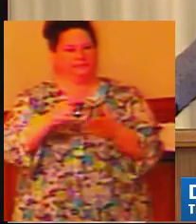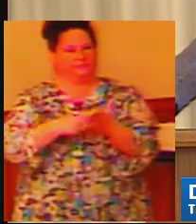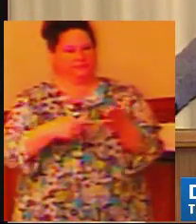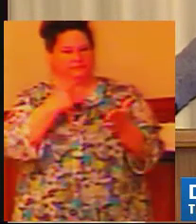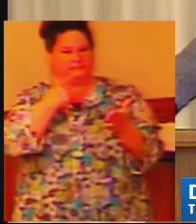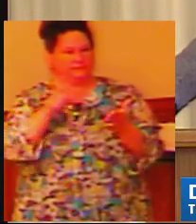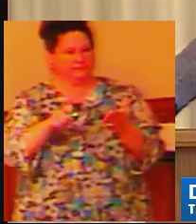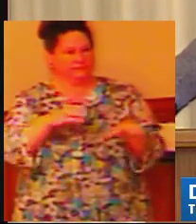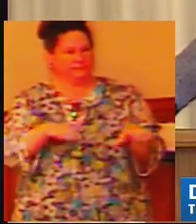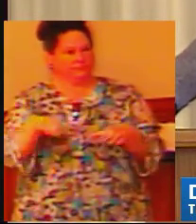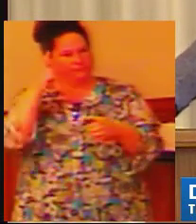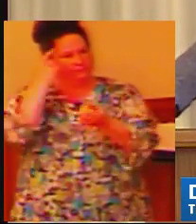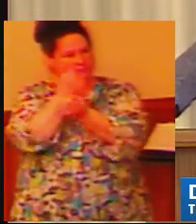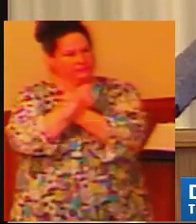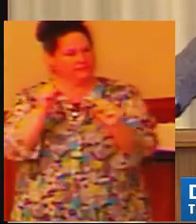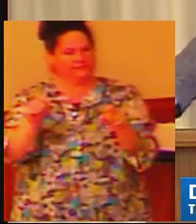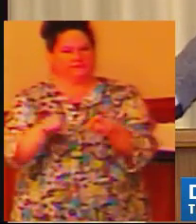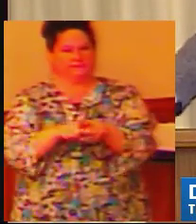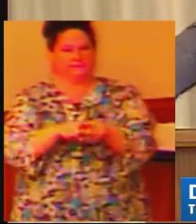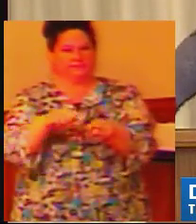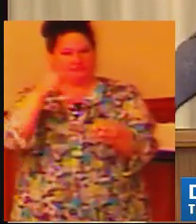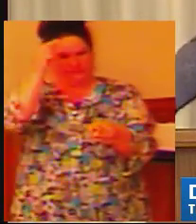like he was from his leprosy.